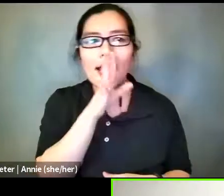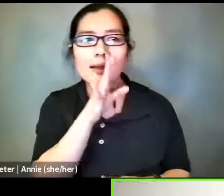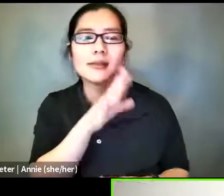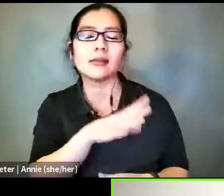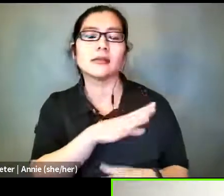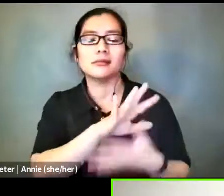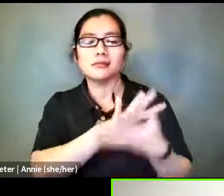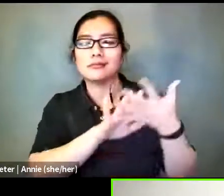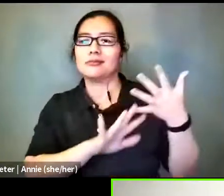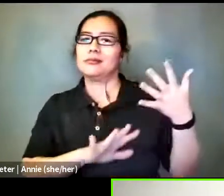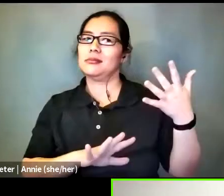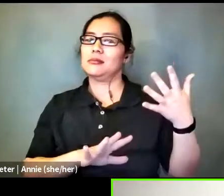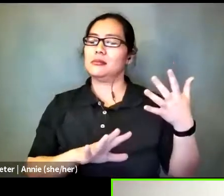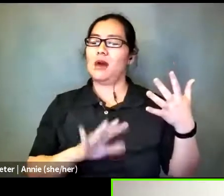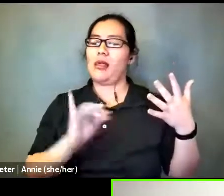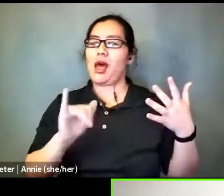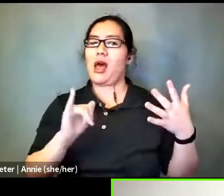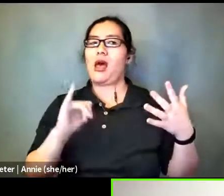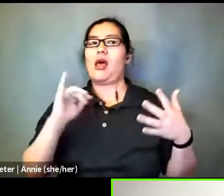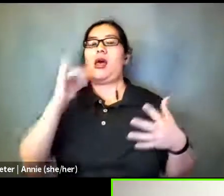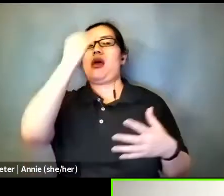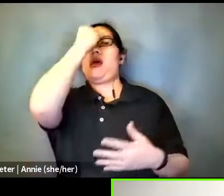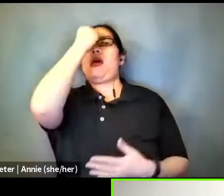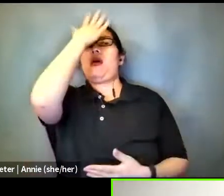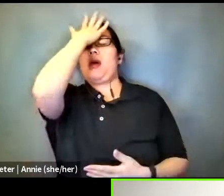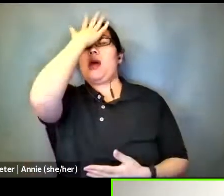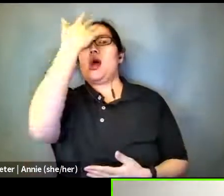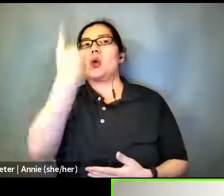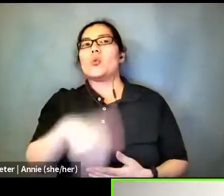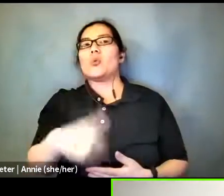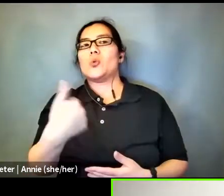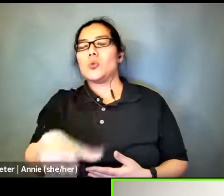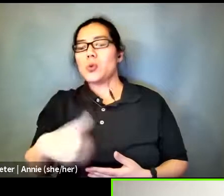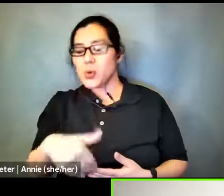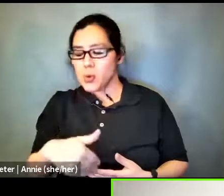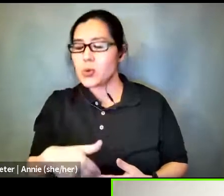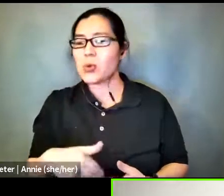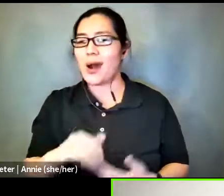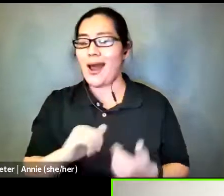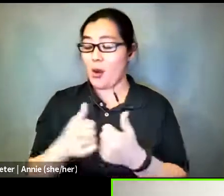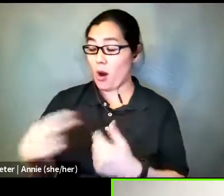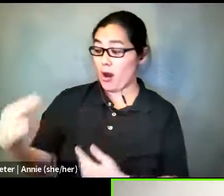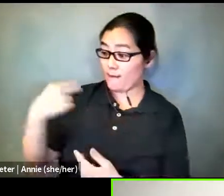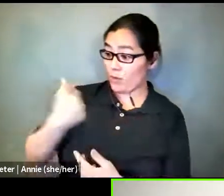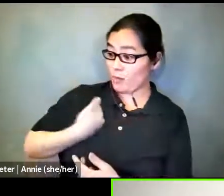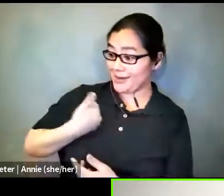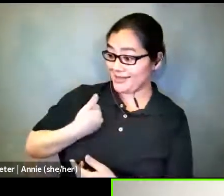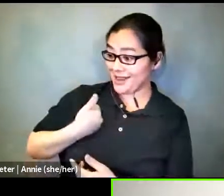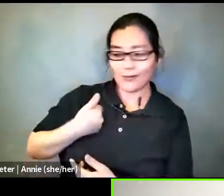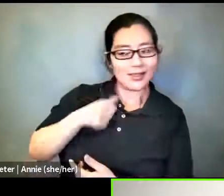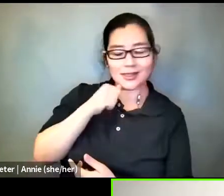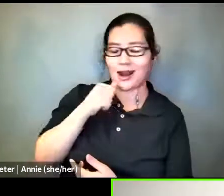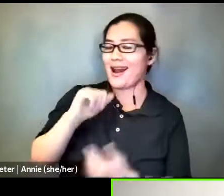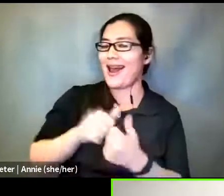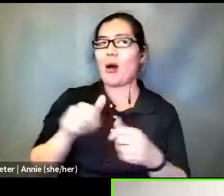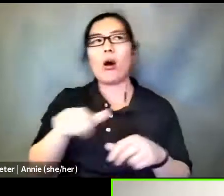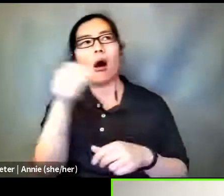of brought home to me that notion that how I viewed myself was not how people viewed